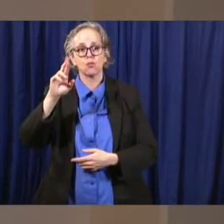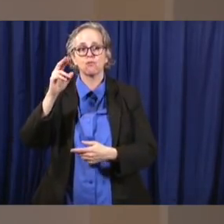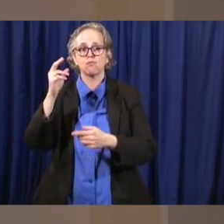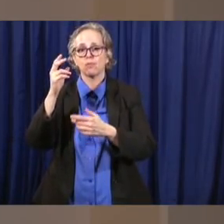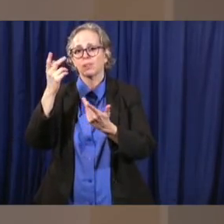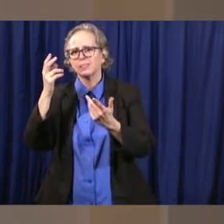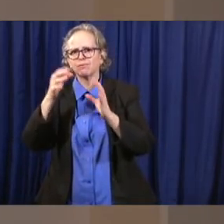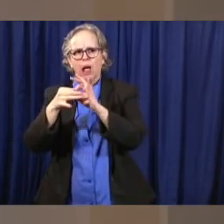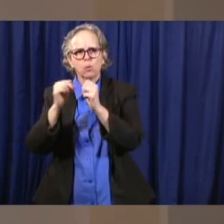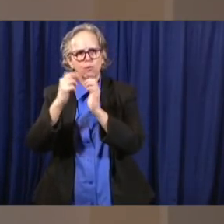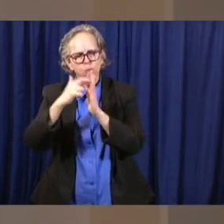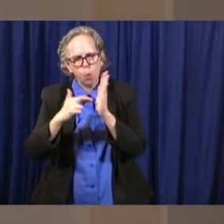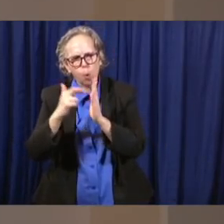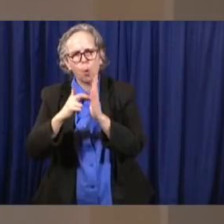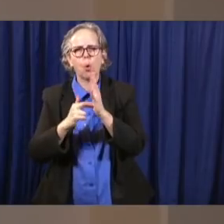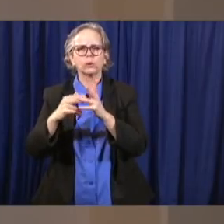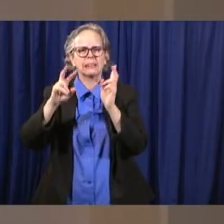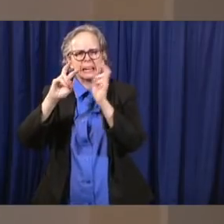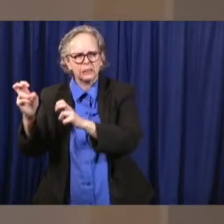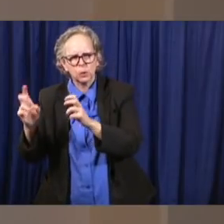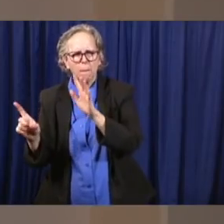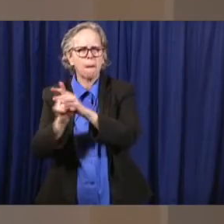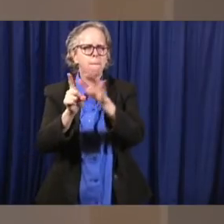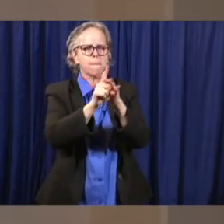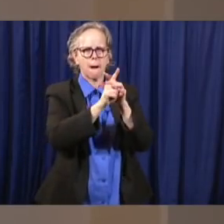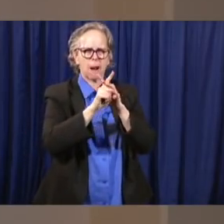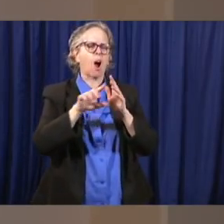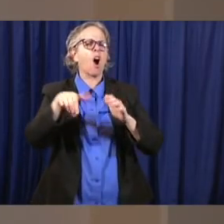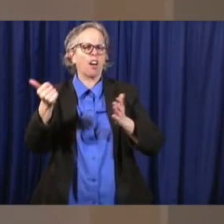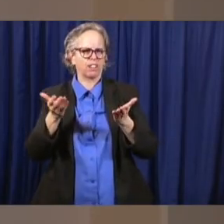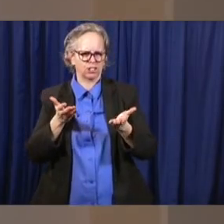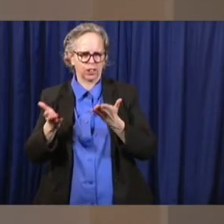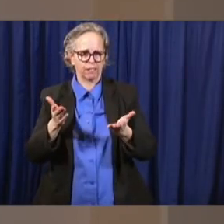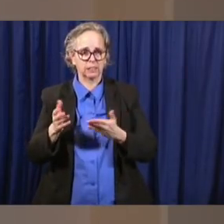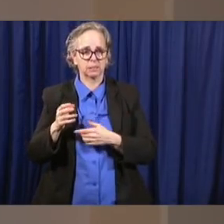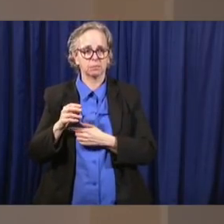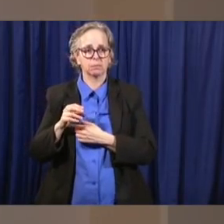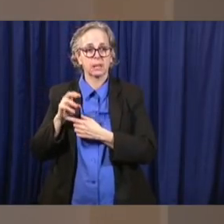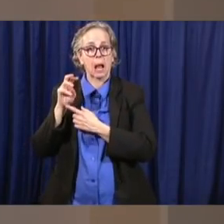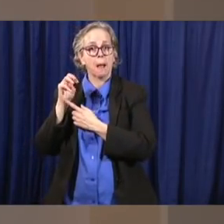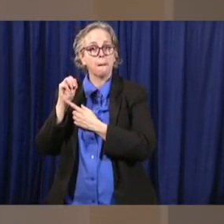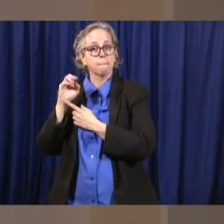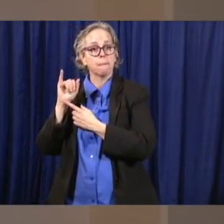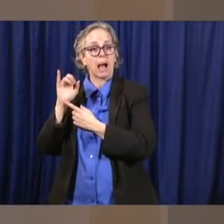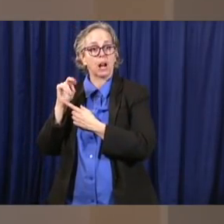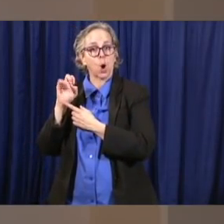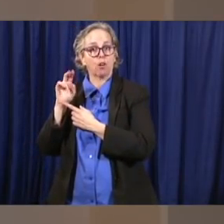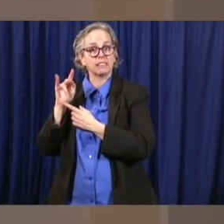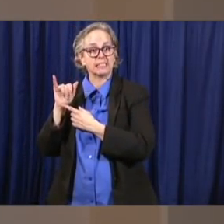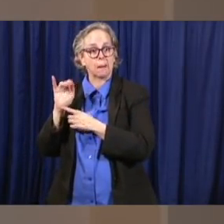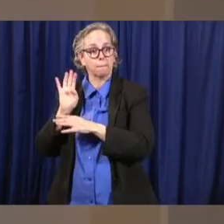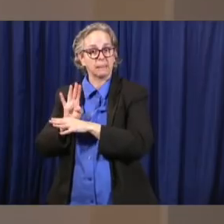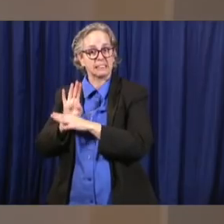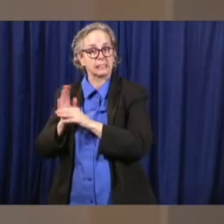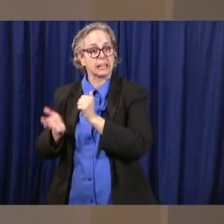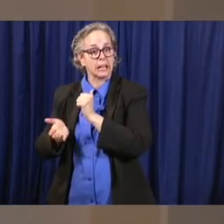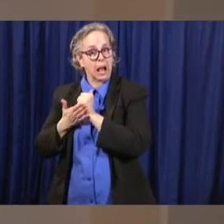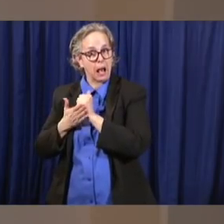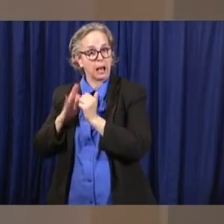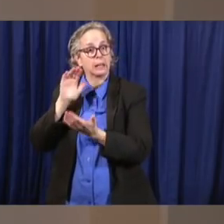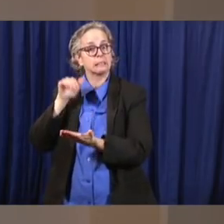like the Ohio Small Business Development Center and the Minority Business Assistance Centers. They run these things, and they're going to